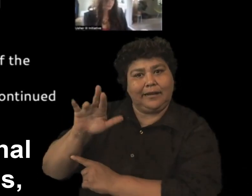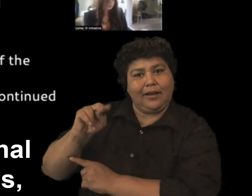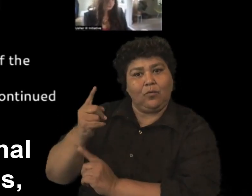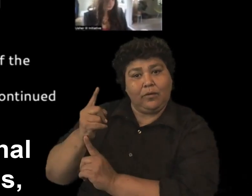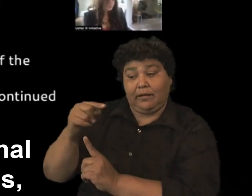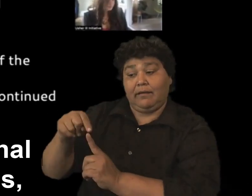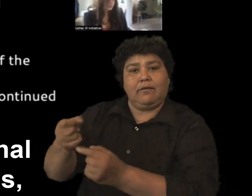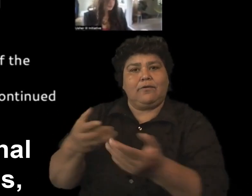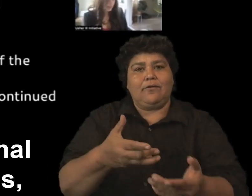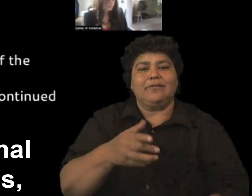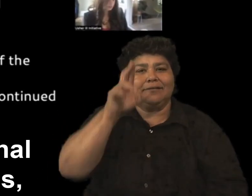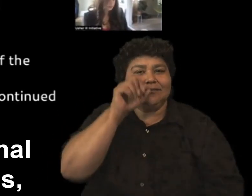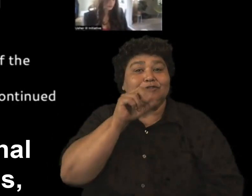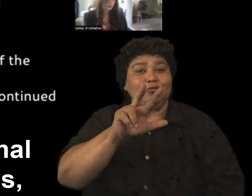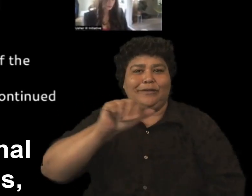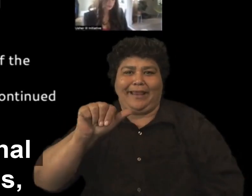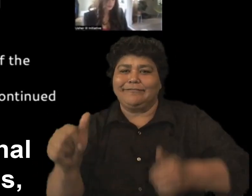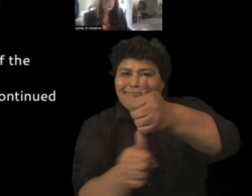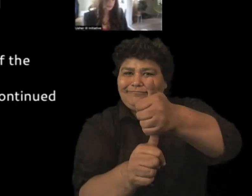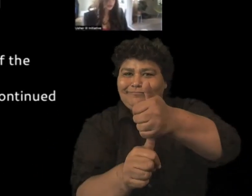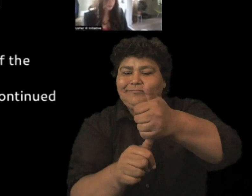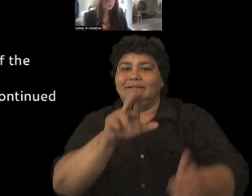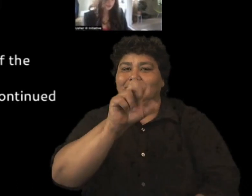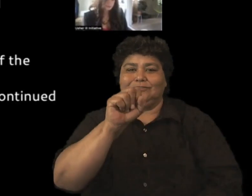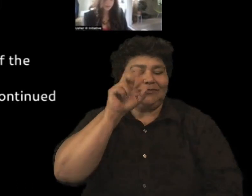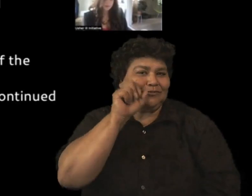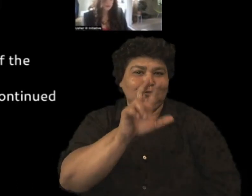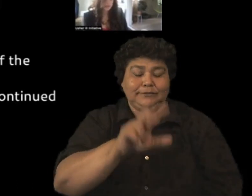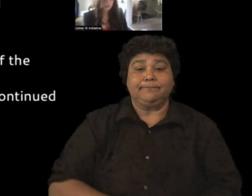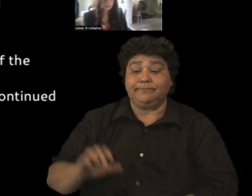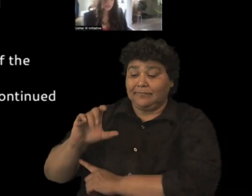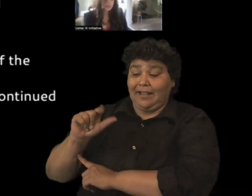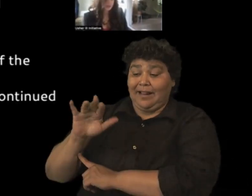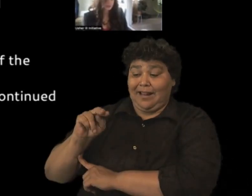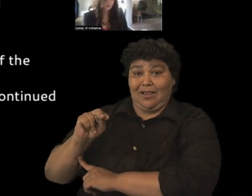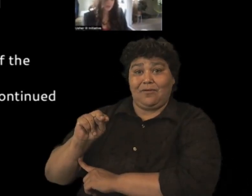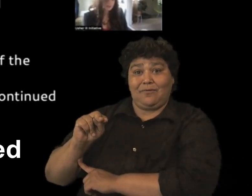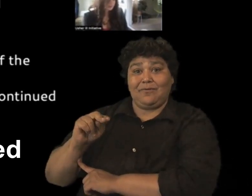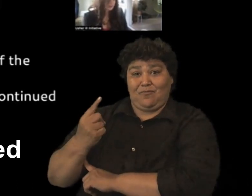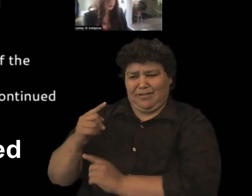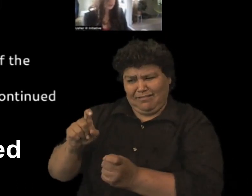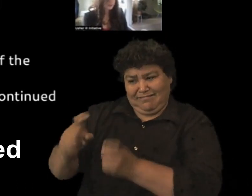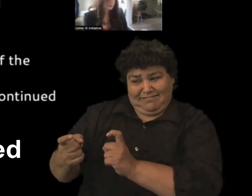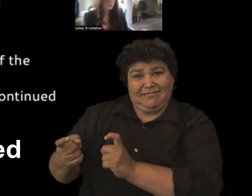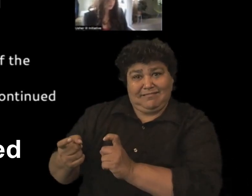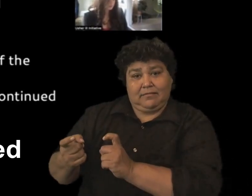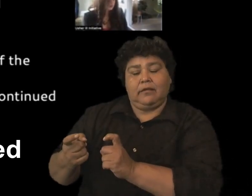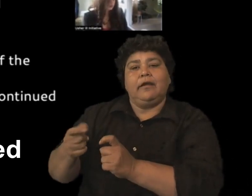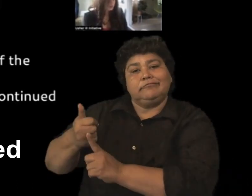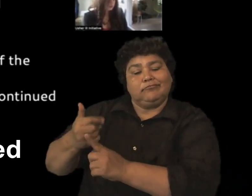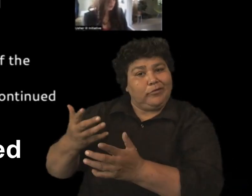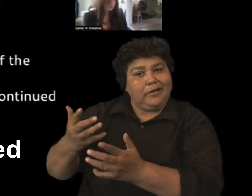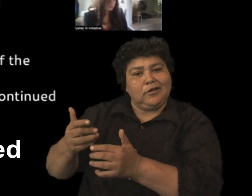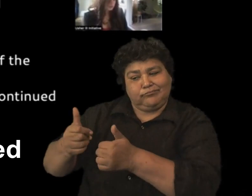IIIA. The abnormal Clarin1 protein produced by this genetic mutation degrades and fails to perform